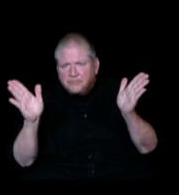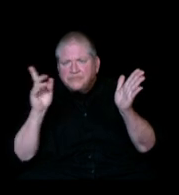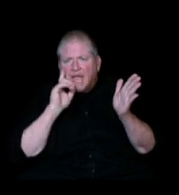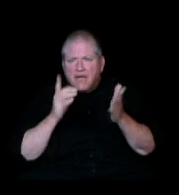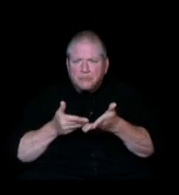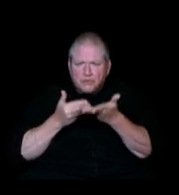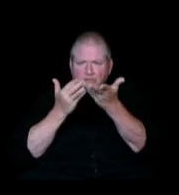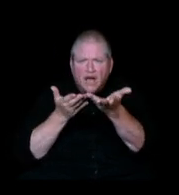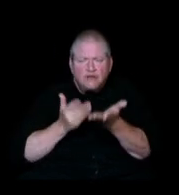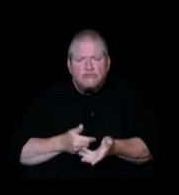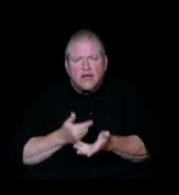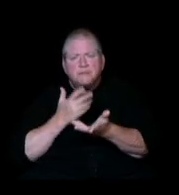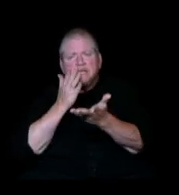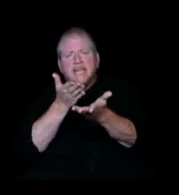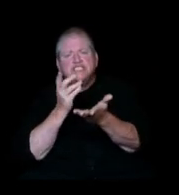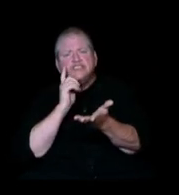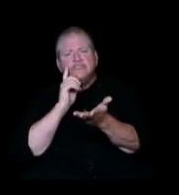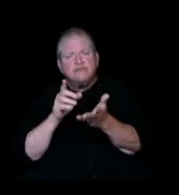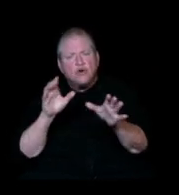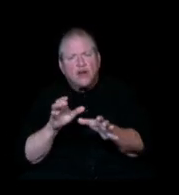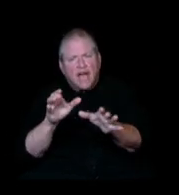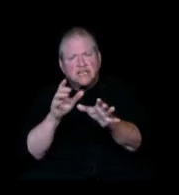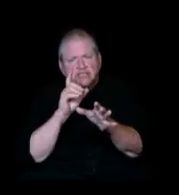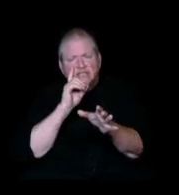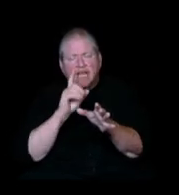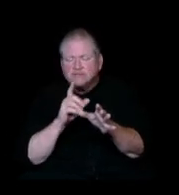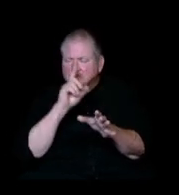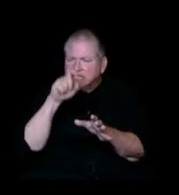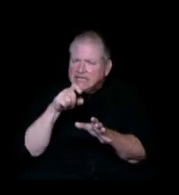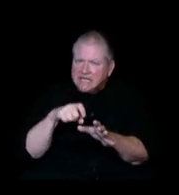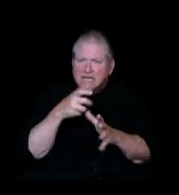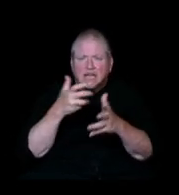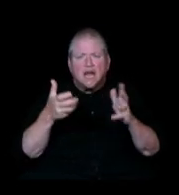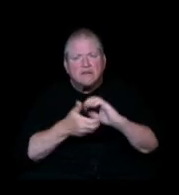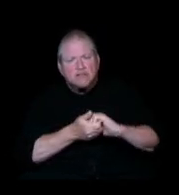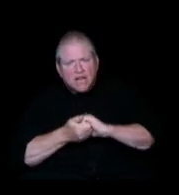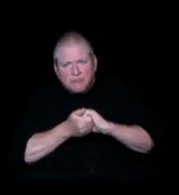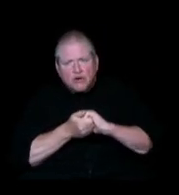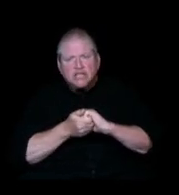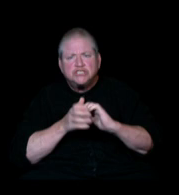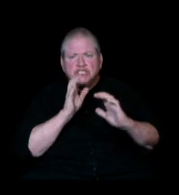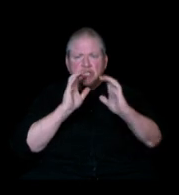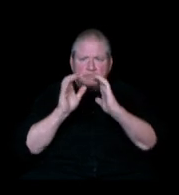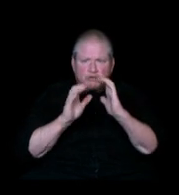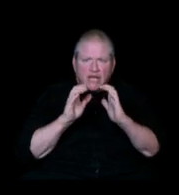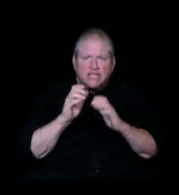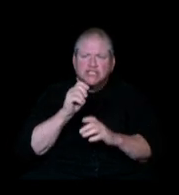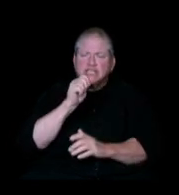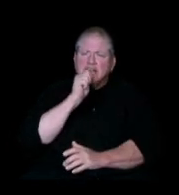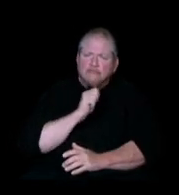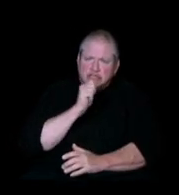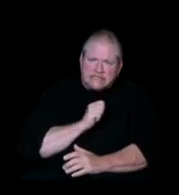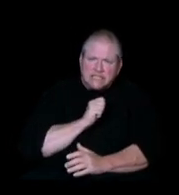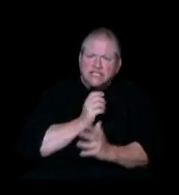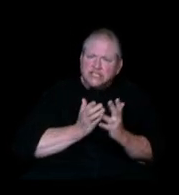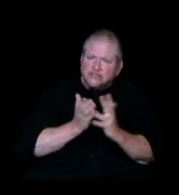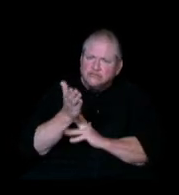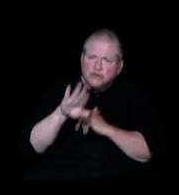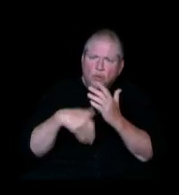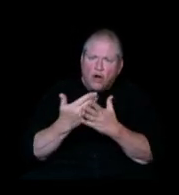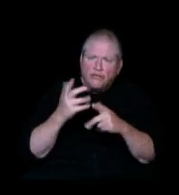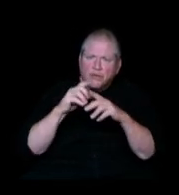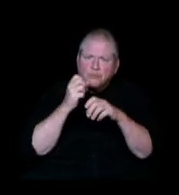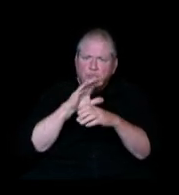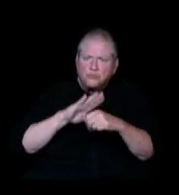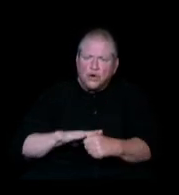and provide recommendations for action has required extraordinary levels of collaboration, communication, and resilience under